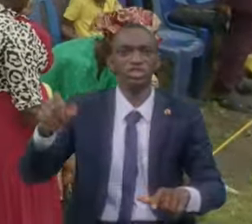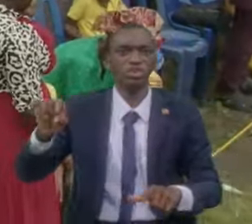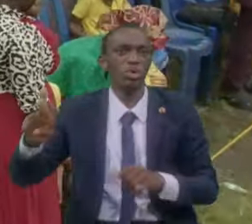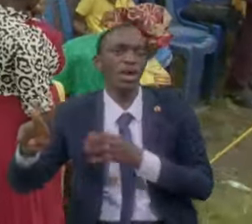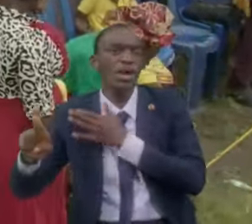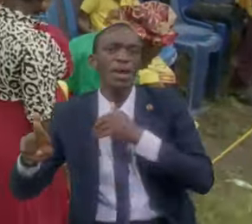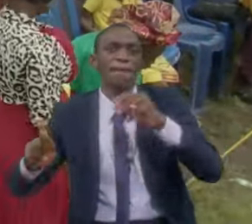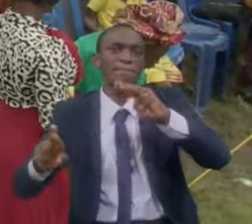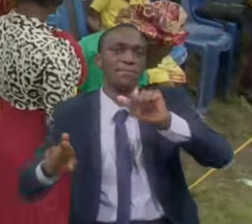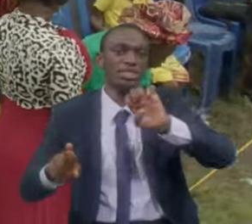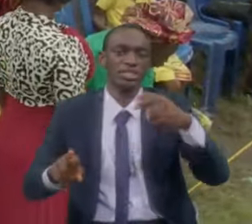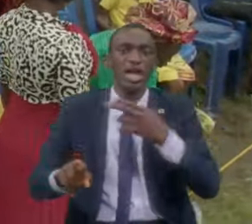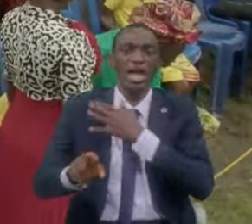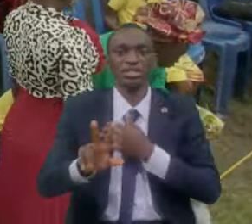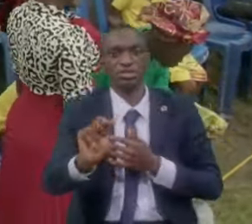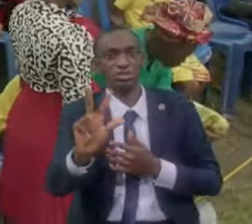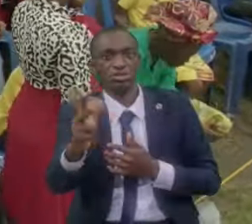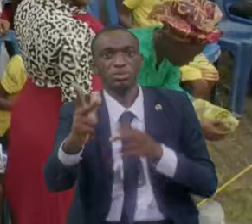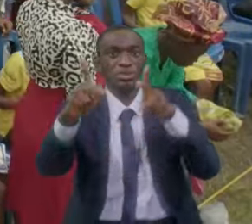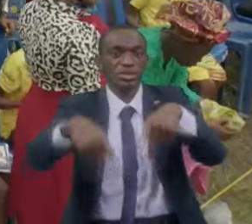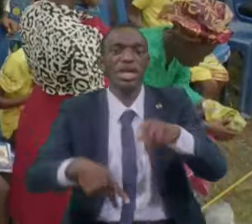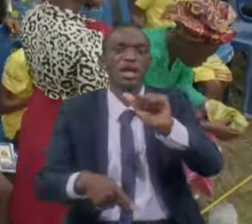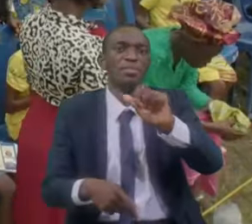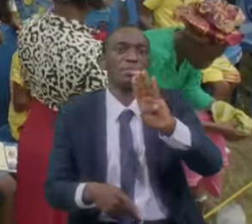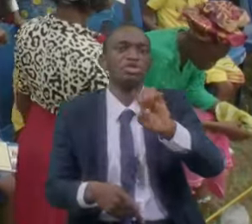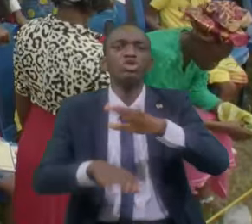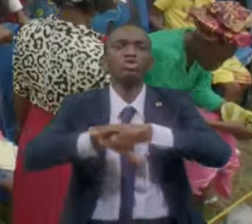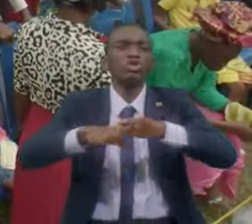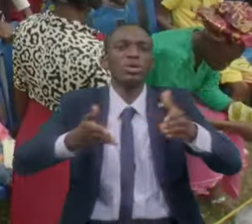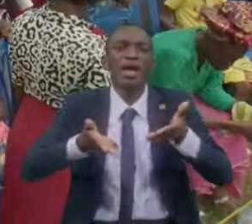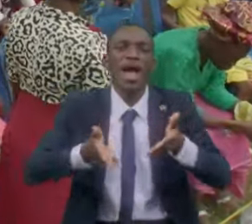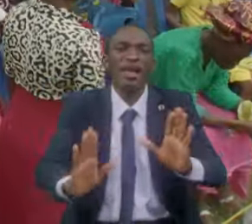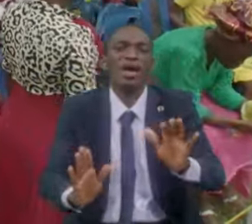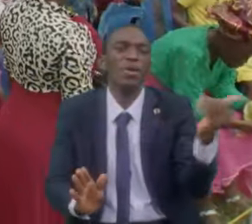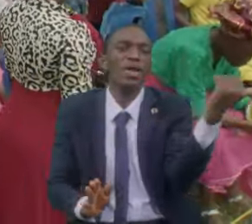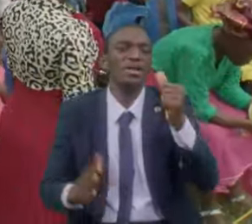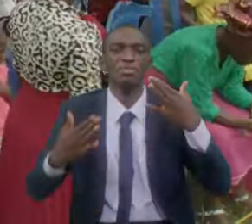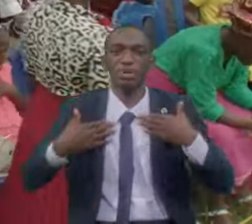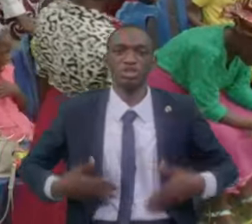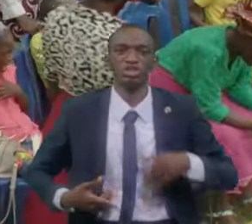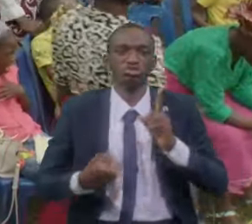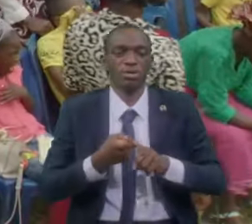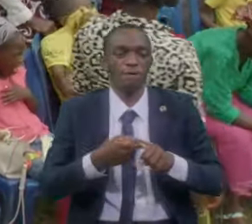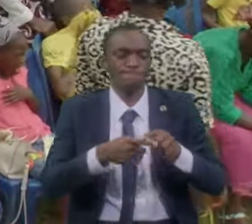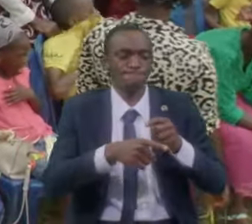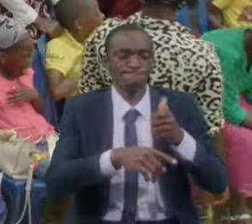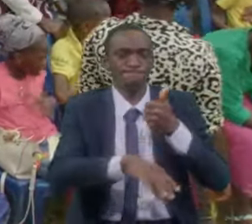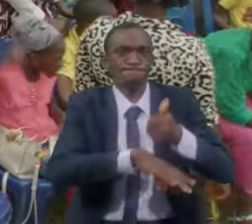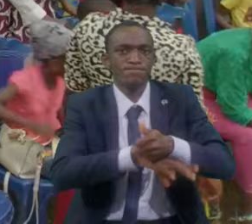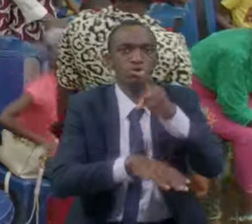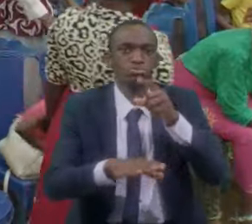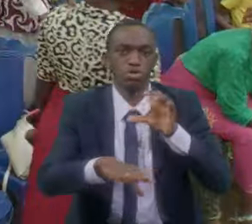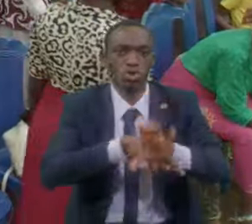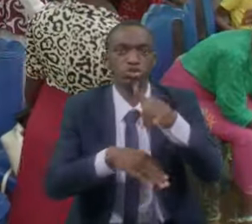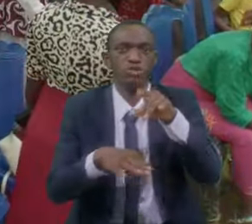allow anyone to bully you down. You say, here I